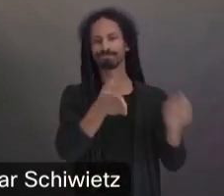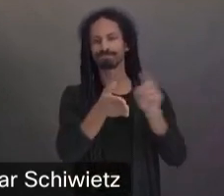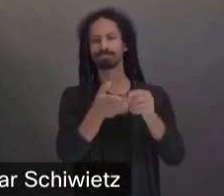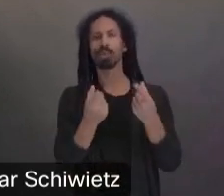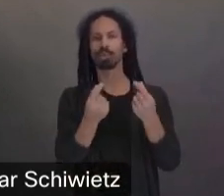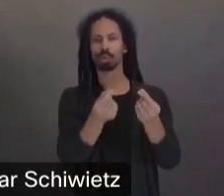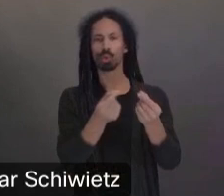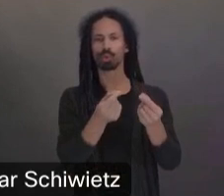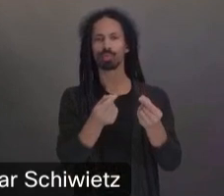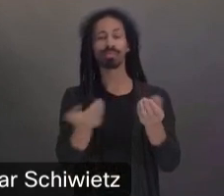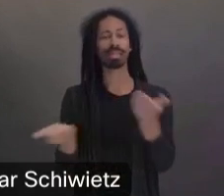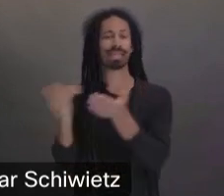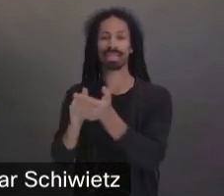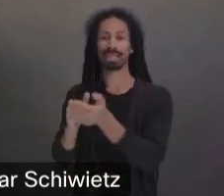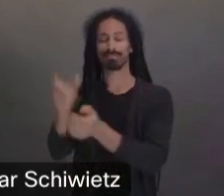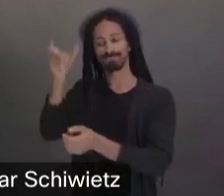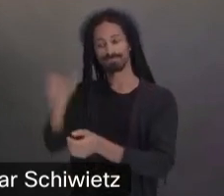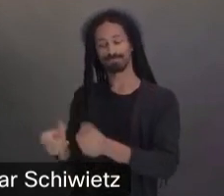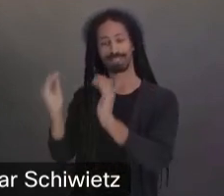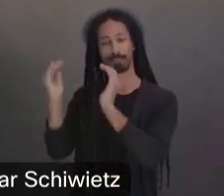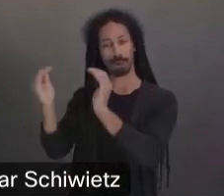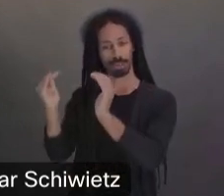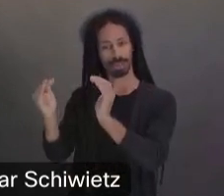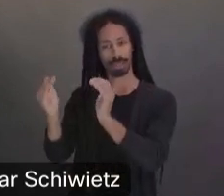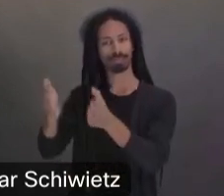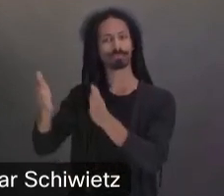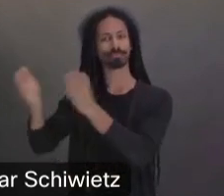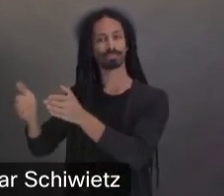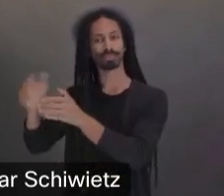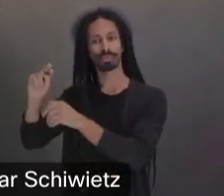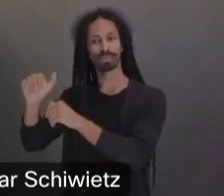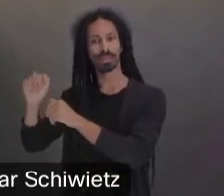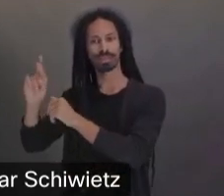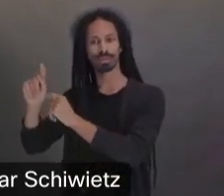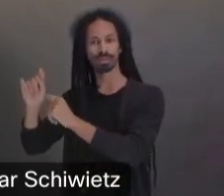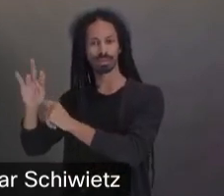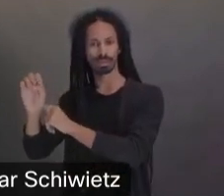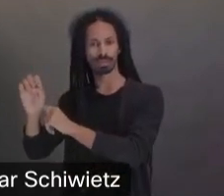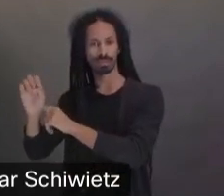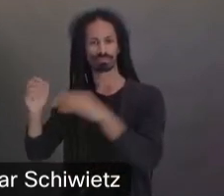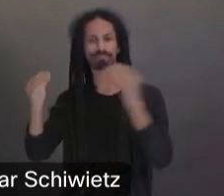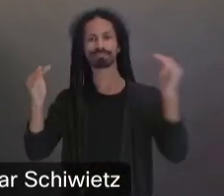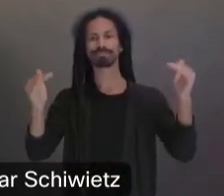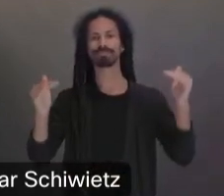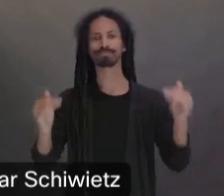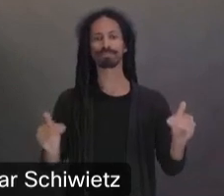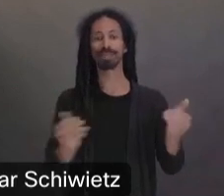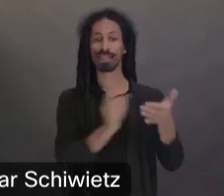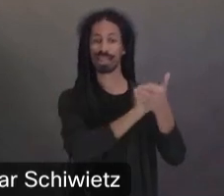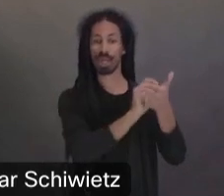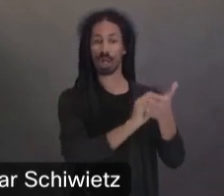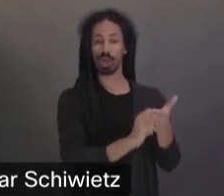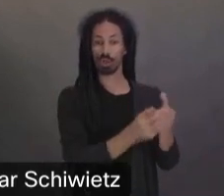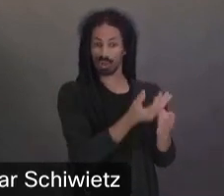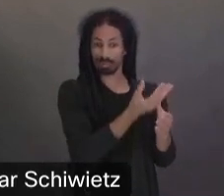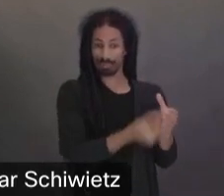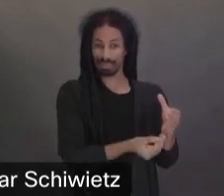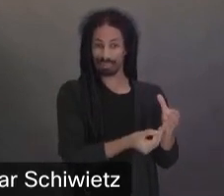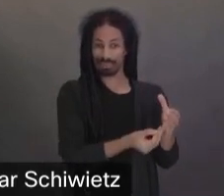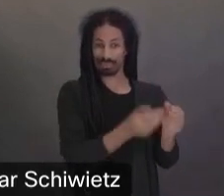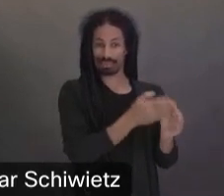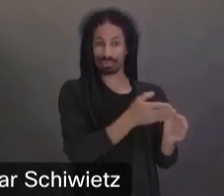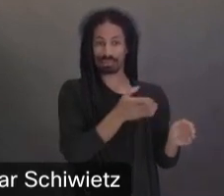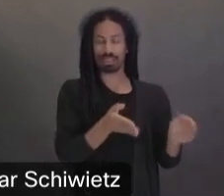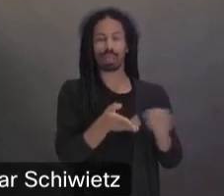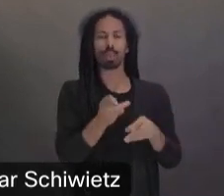form. However, if there's a source that doesn't have an author, then we would use the title